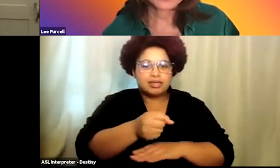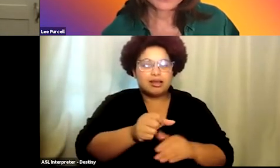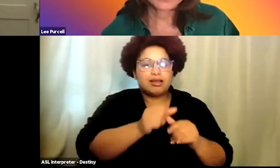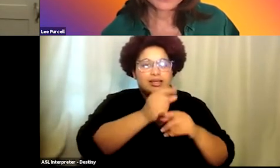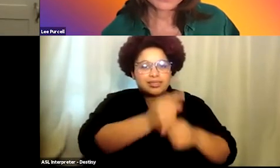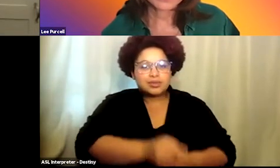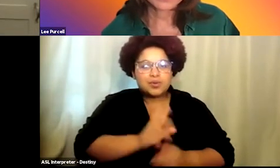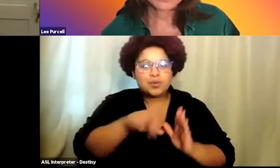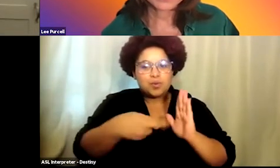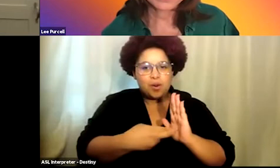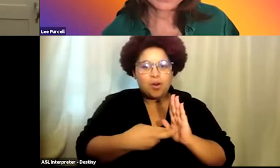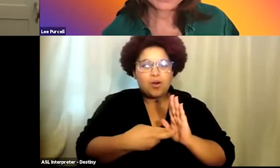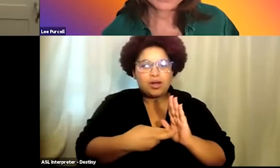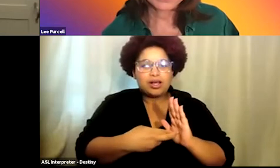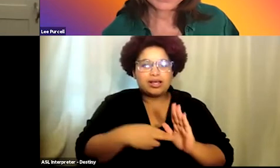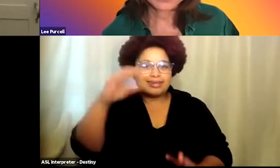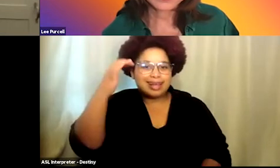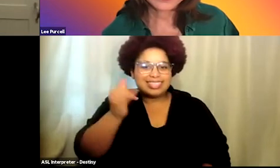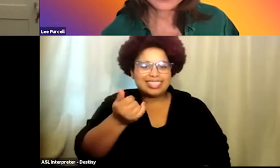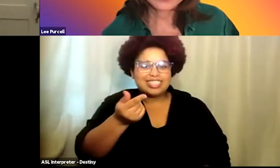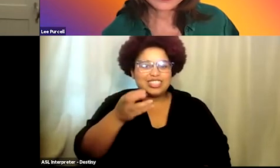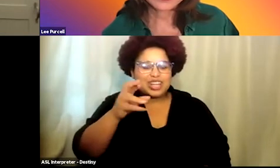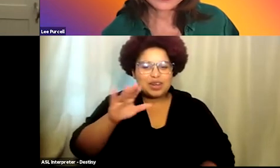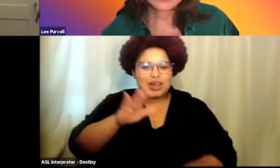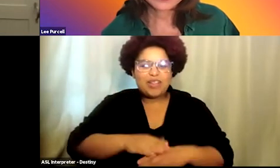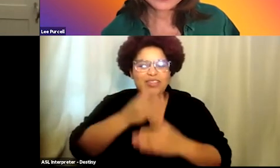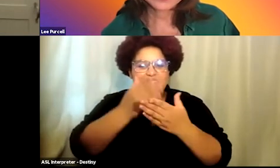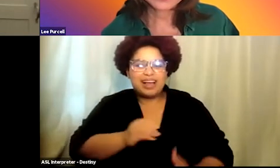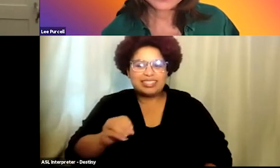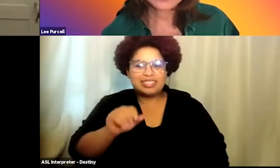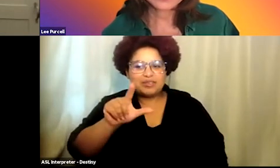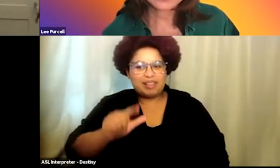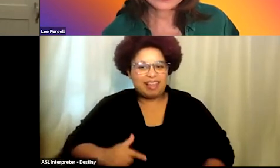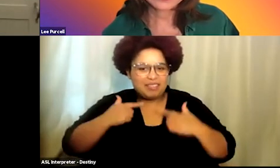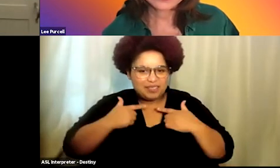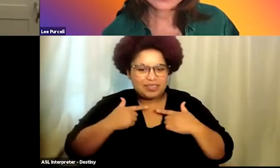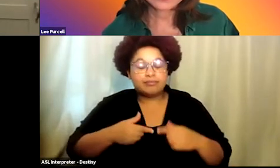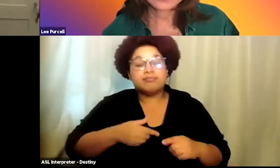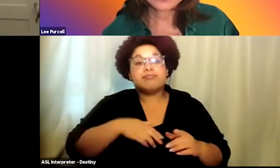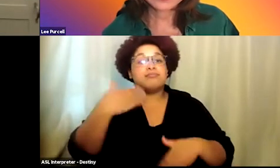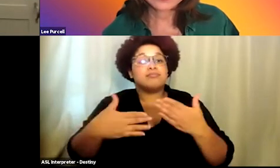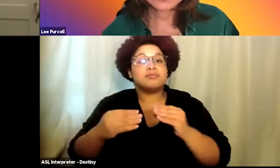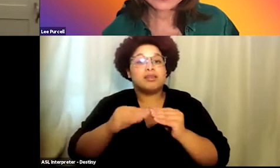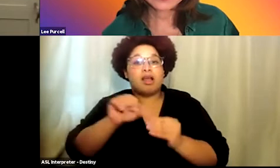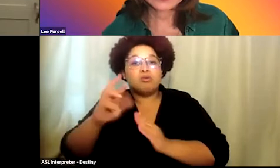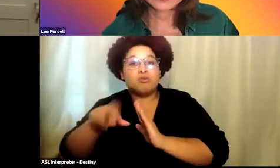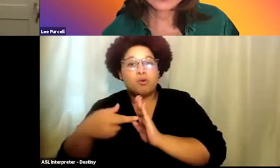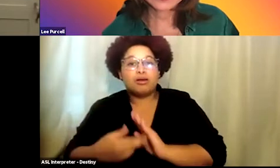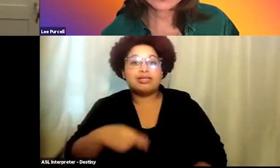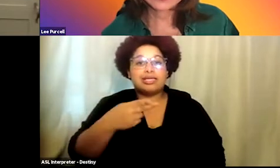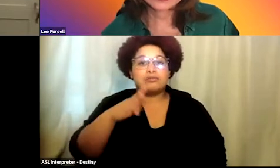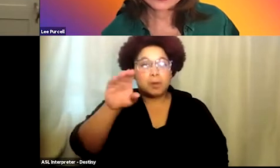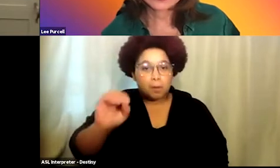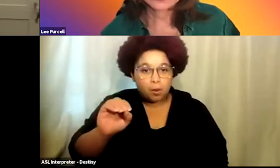on television, playing Cousin Geri on The Facts of Life. She went on to other roles, such as recurring on